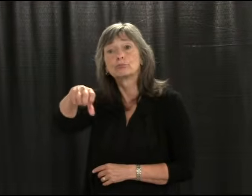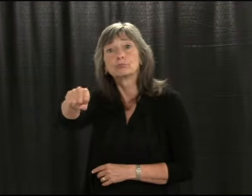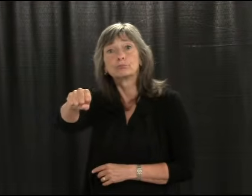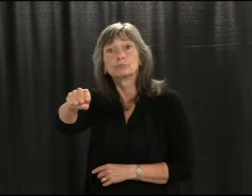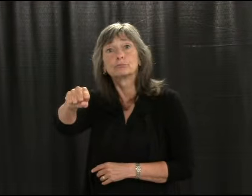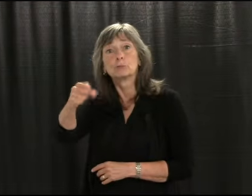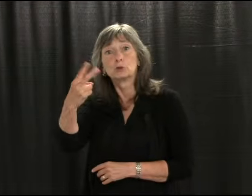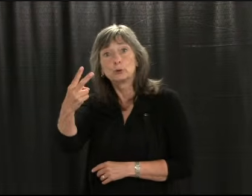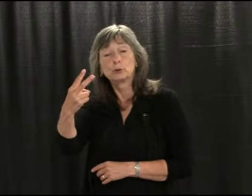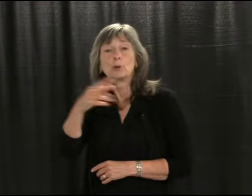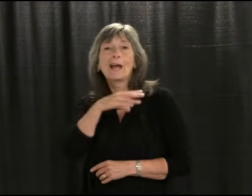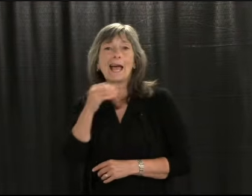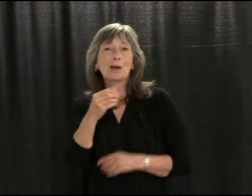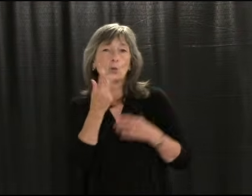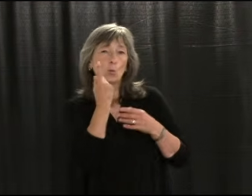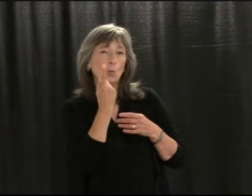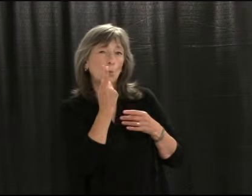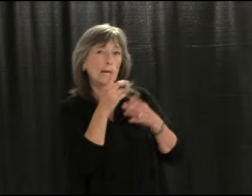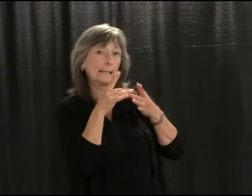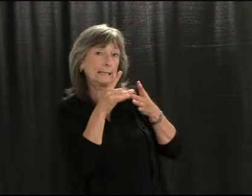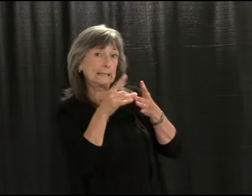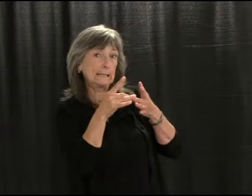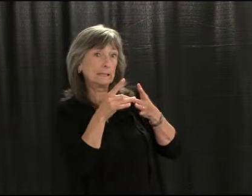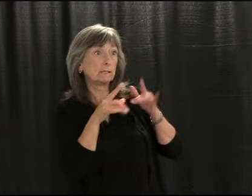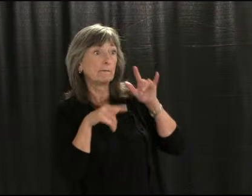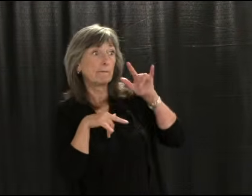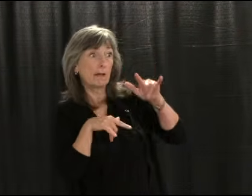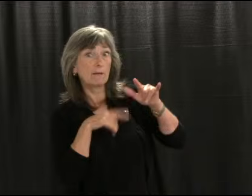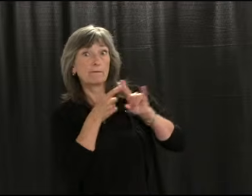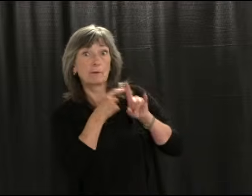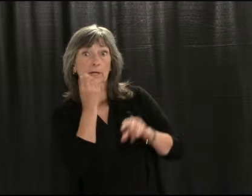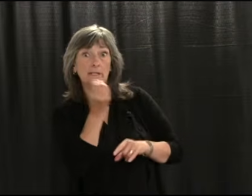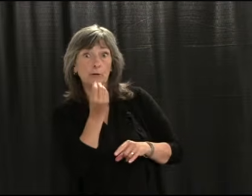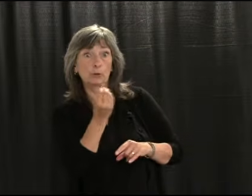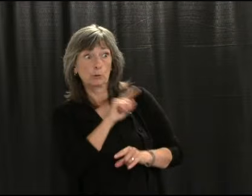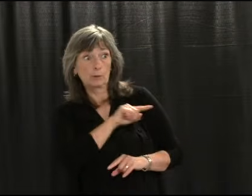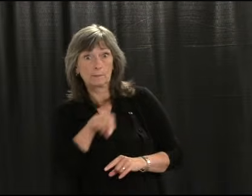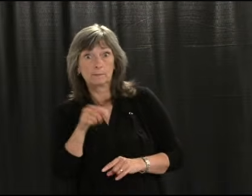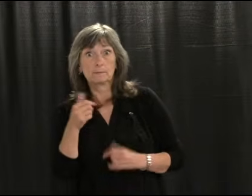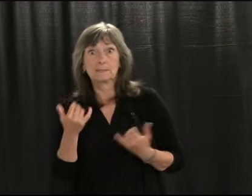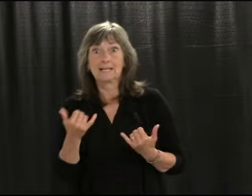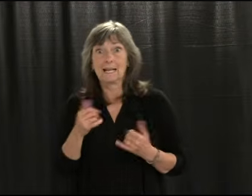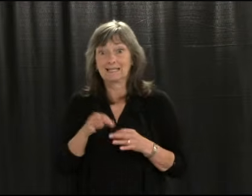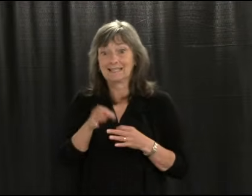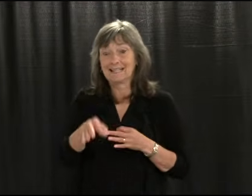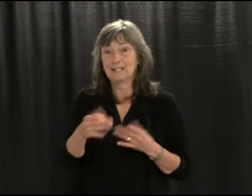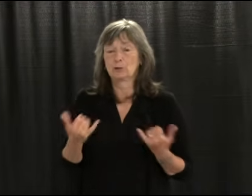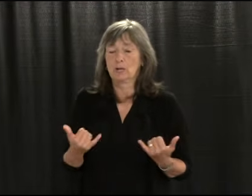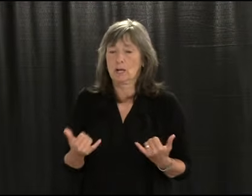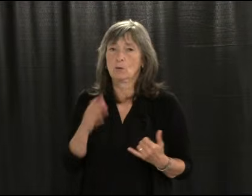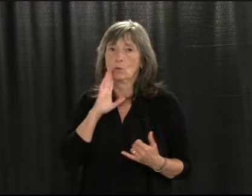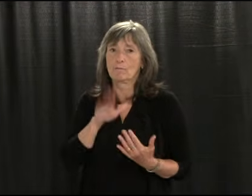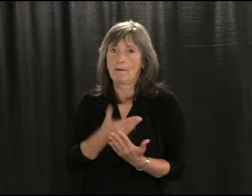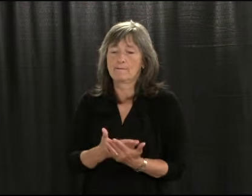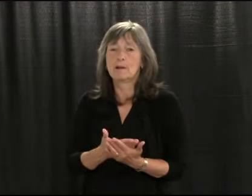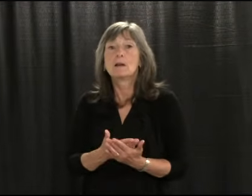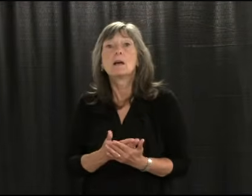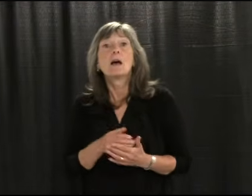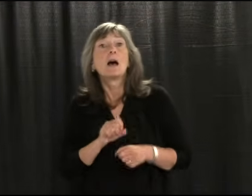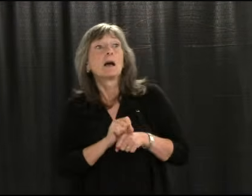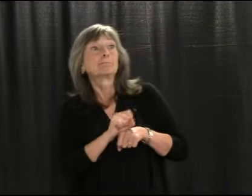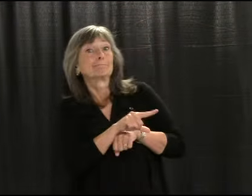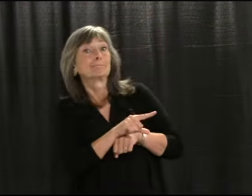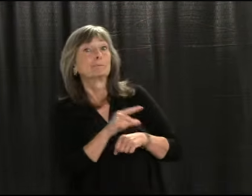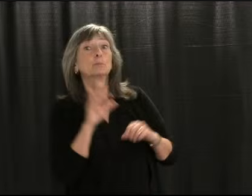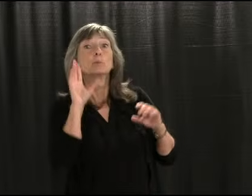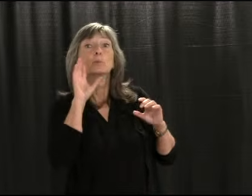had a bit of a delay yesterday are expected to arrive here later today. I actually heard from Premier Ford today. I sent him a message to say thank